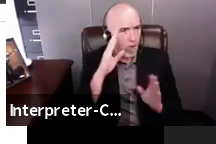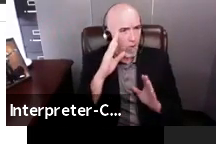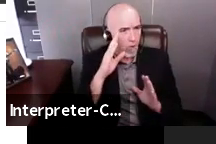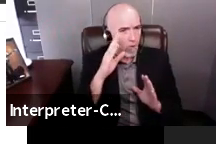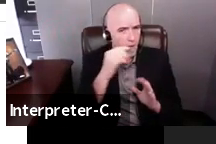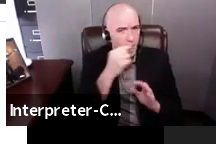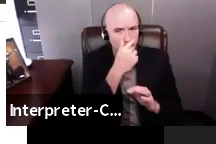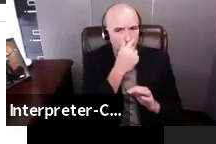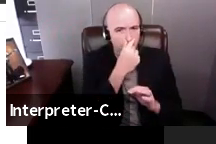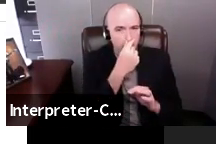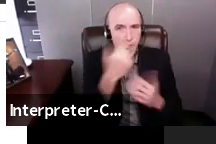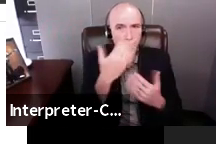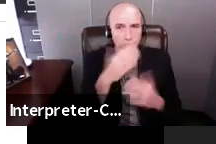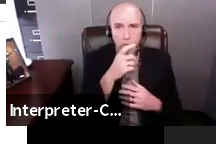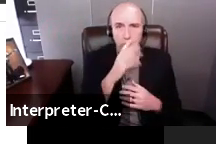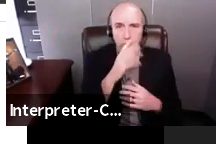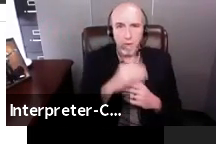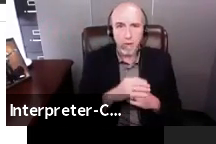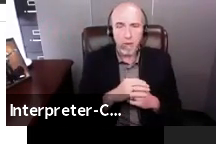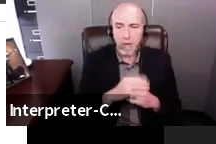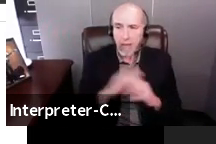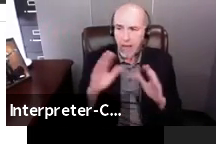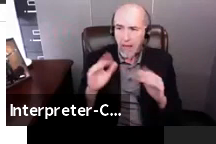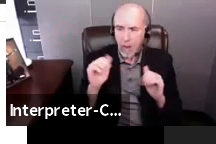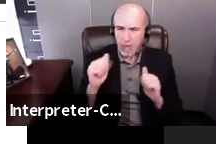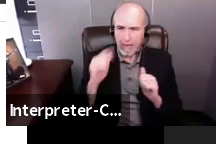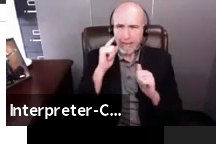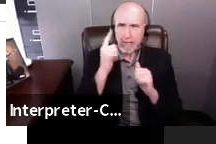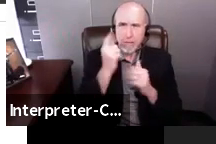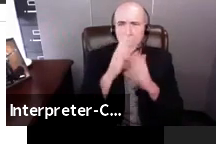Hello. Yeah. Hello.